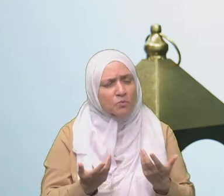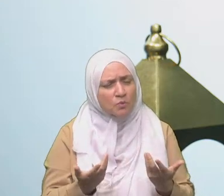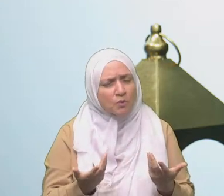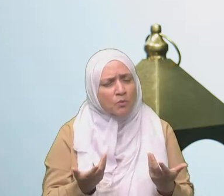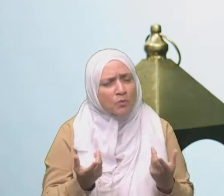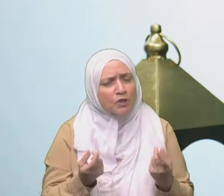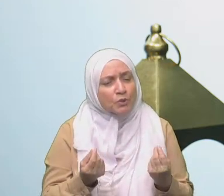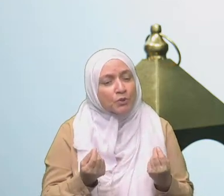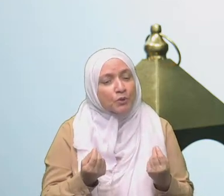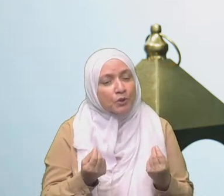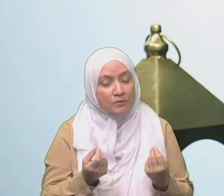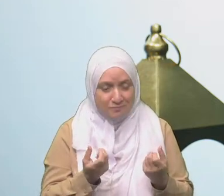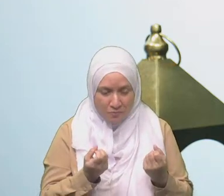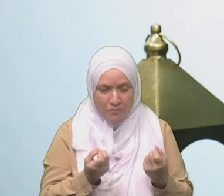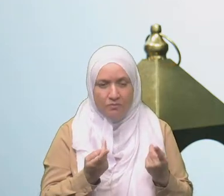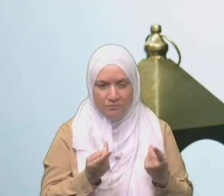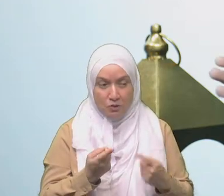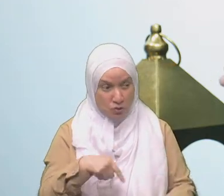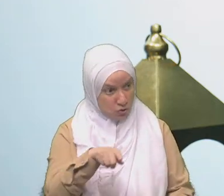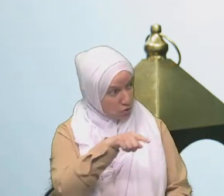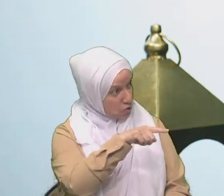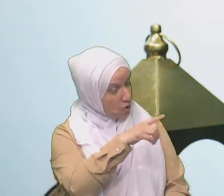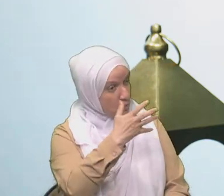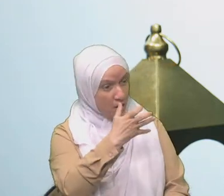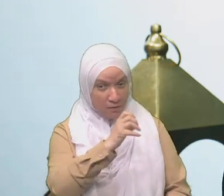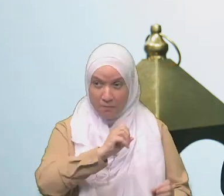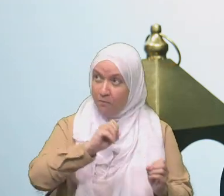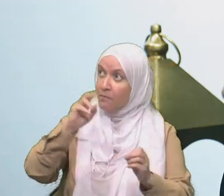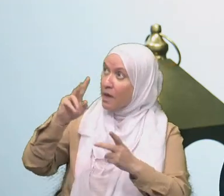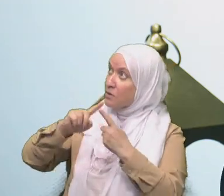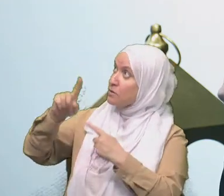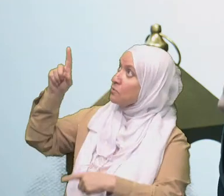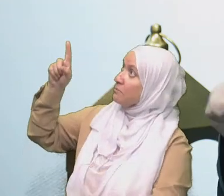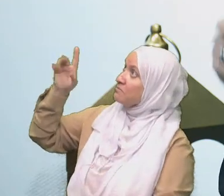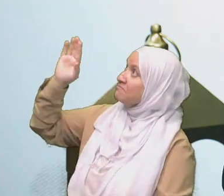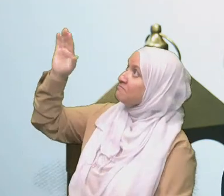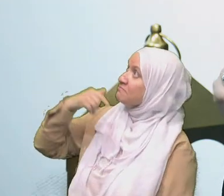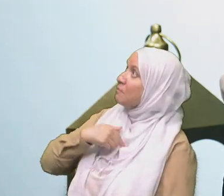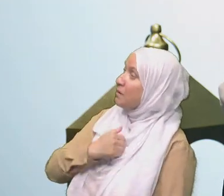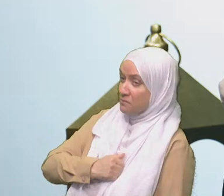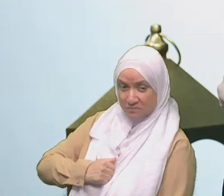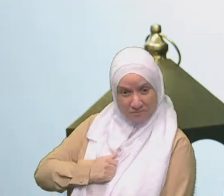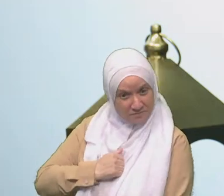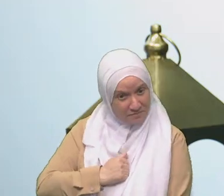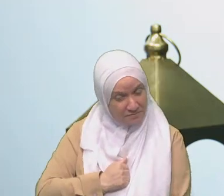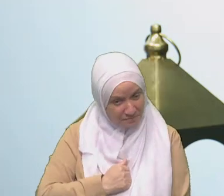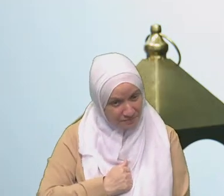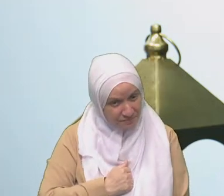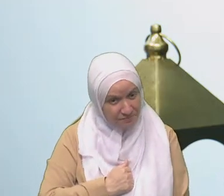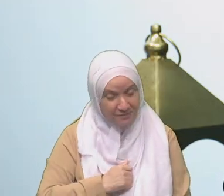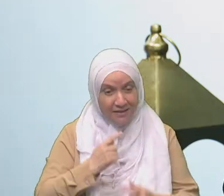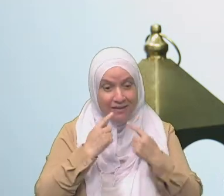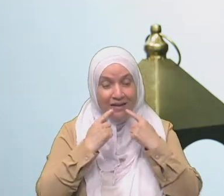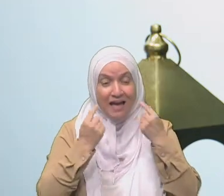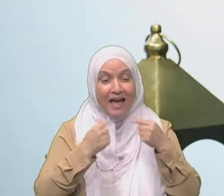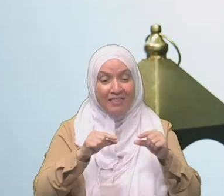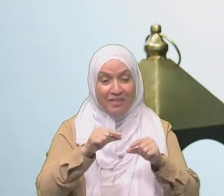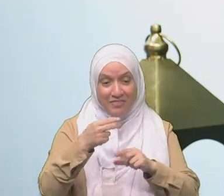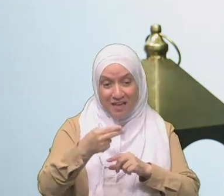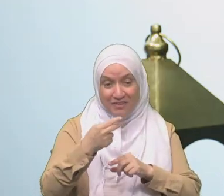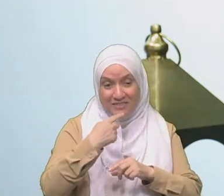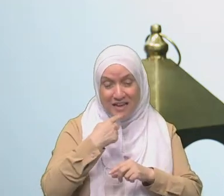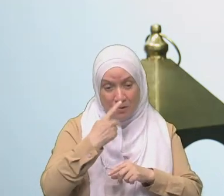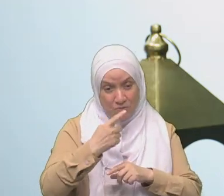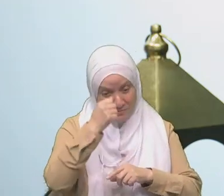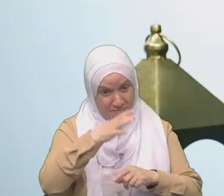the man came to him, Shaykh, the alcoholic. This is one of the most beautiful ahadith. The guy who says, if I drink alcohol, major sin, then I seek forgiveness